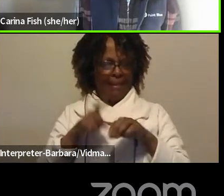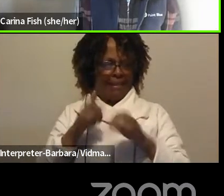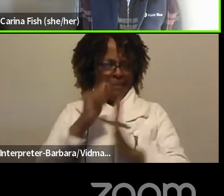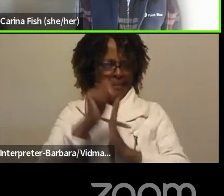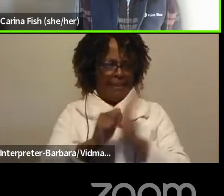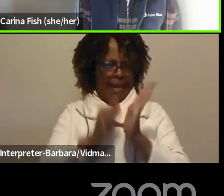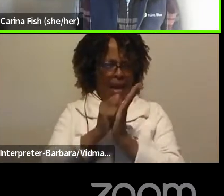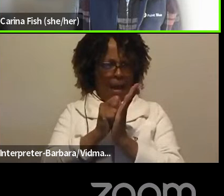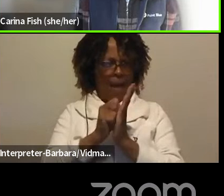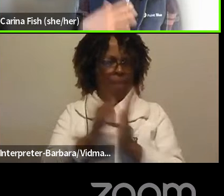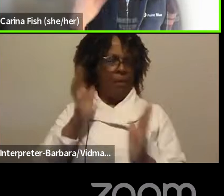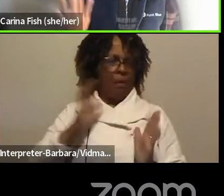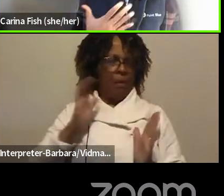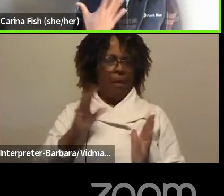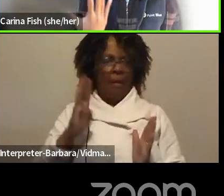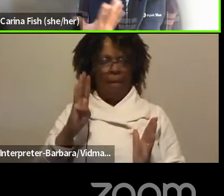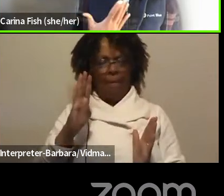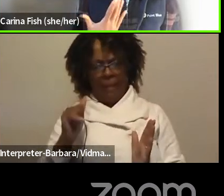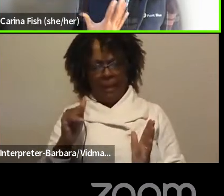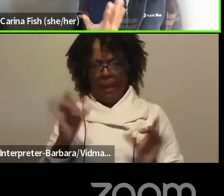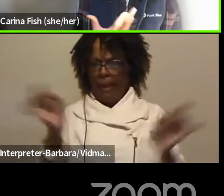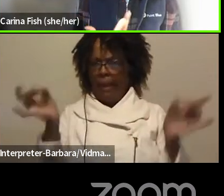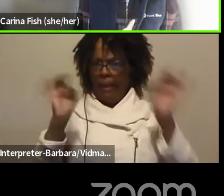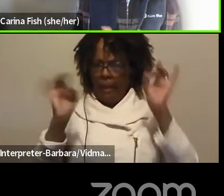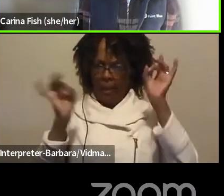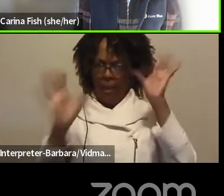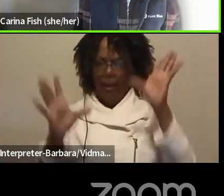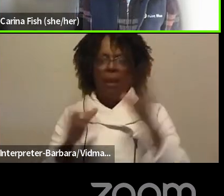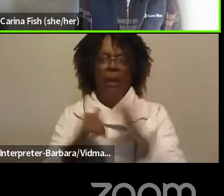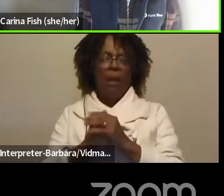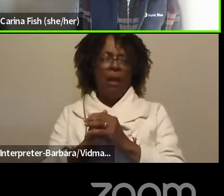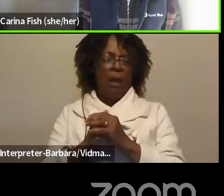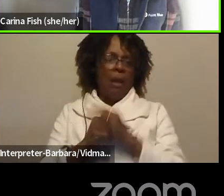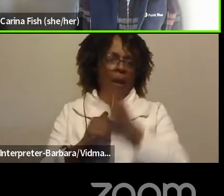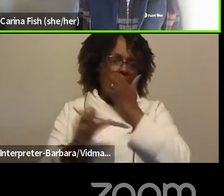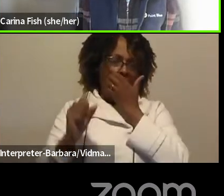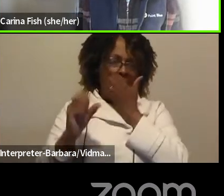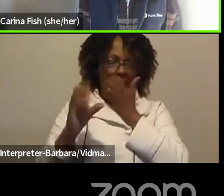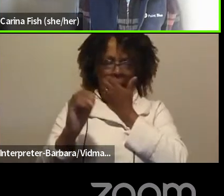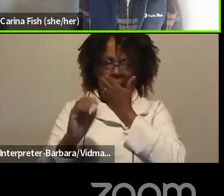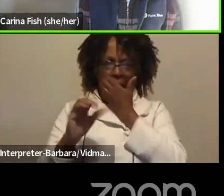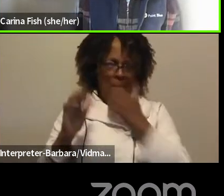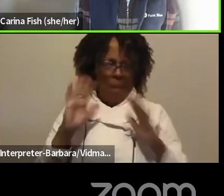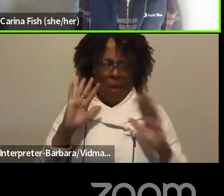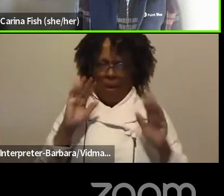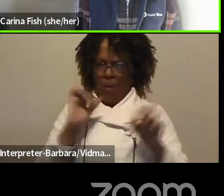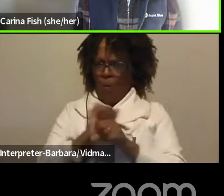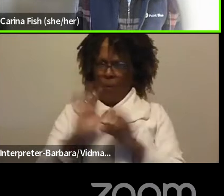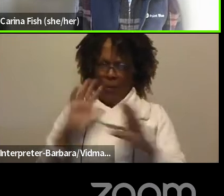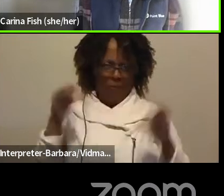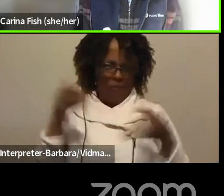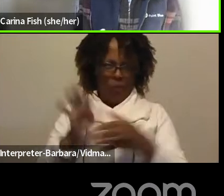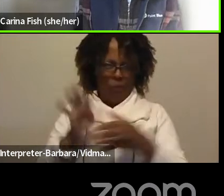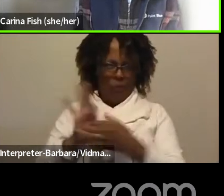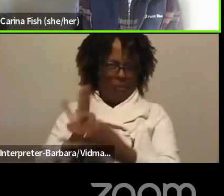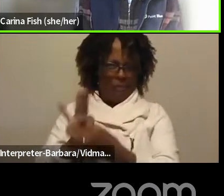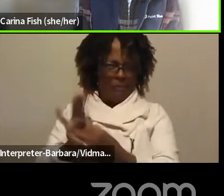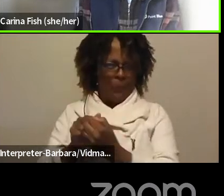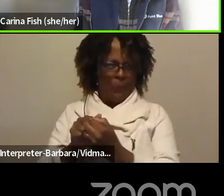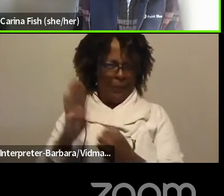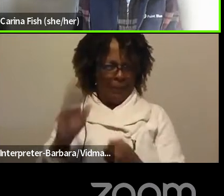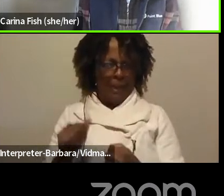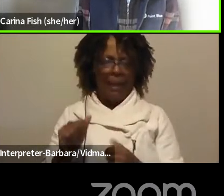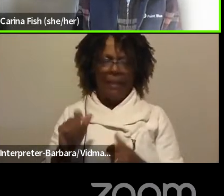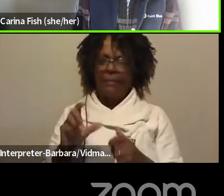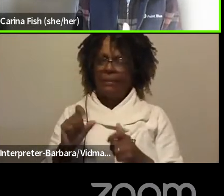from undergrad, and my imposter syndrome was already centered around that. And so dealing with that, I plugged into my